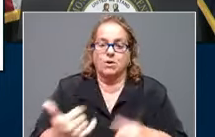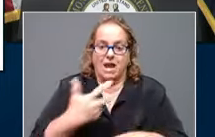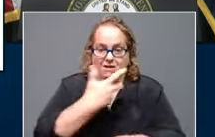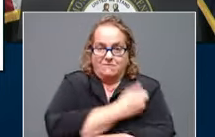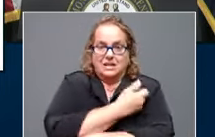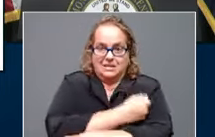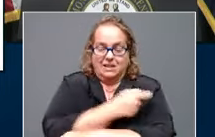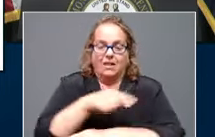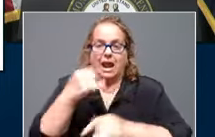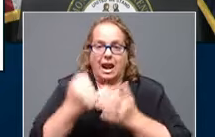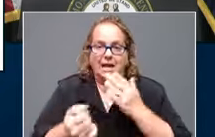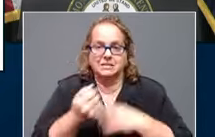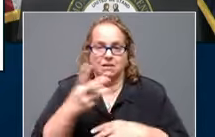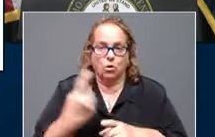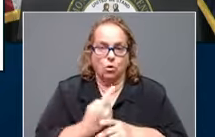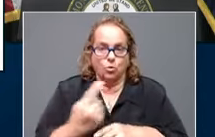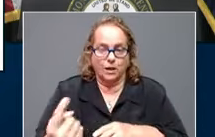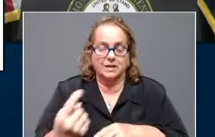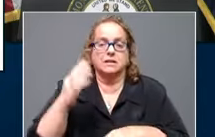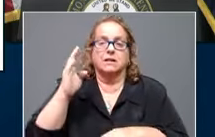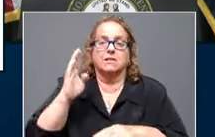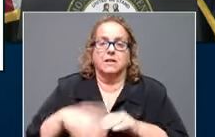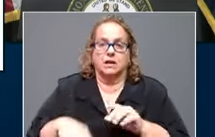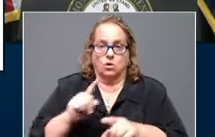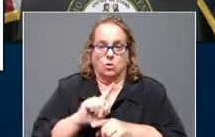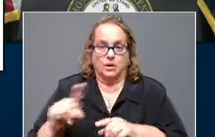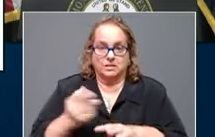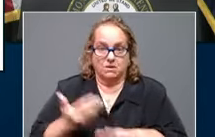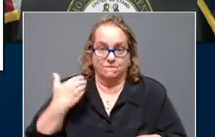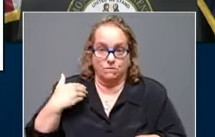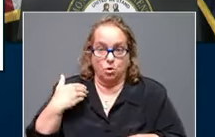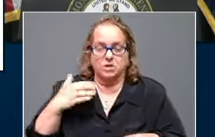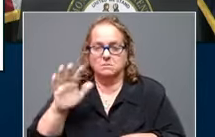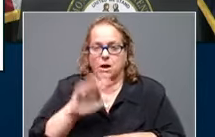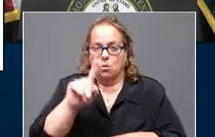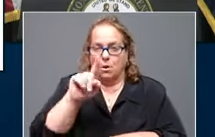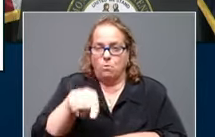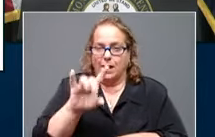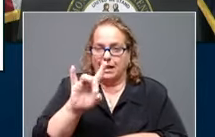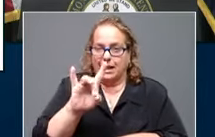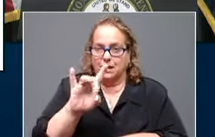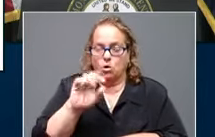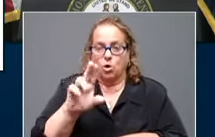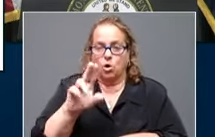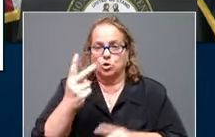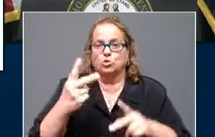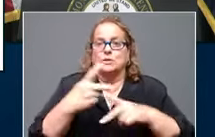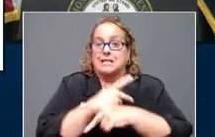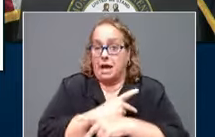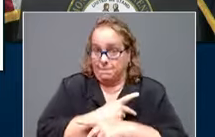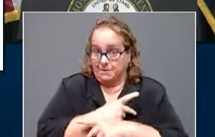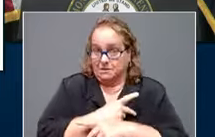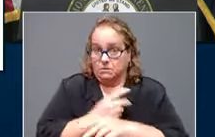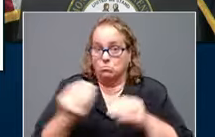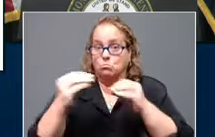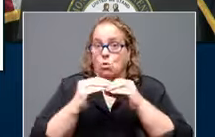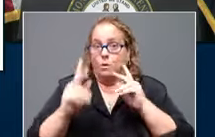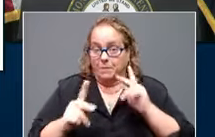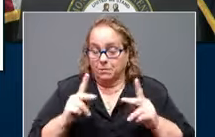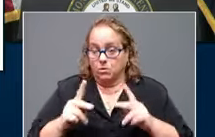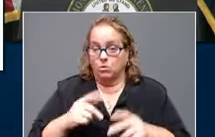Woodford County, with Franklin County, where we're at right now, next at 68%. But I will say this Delta